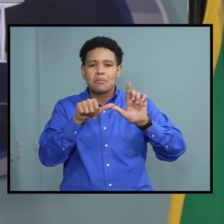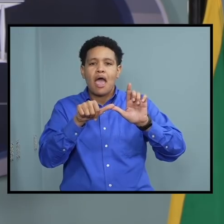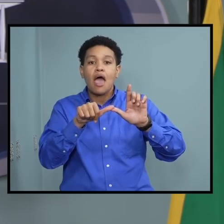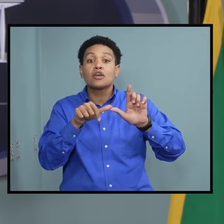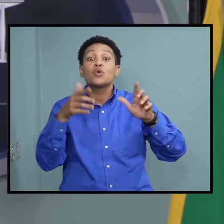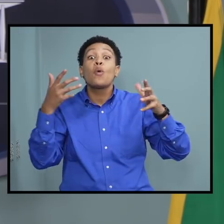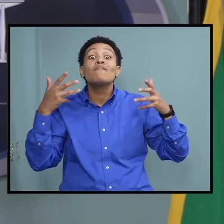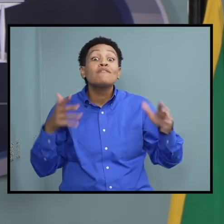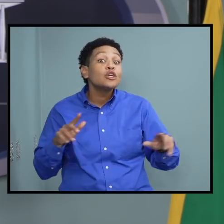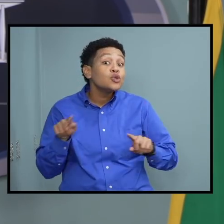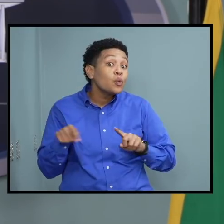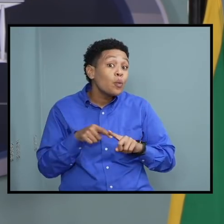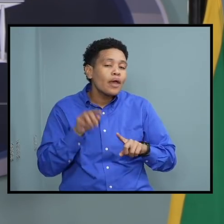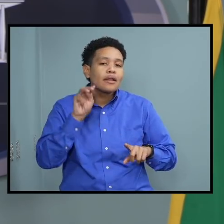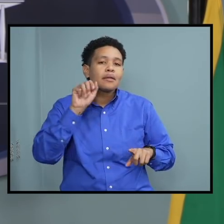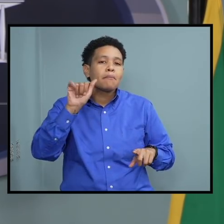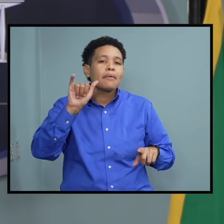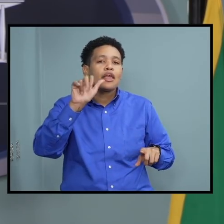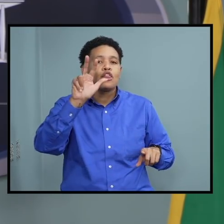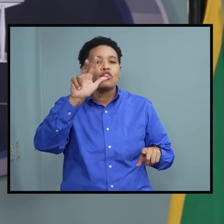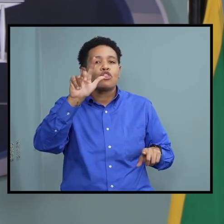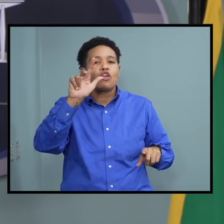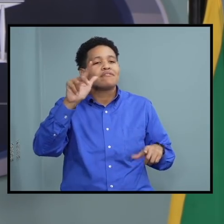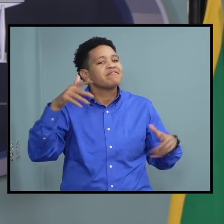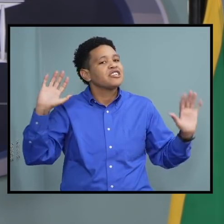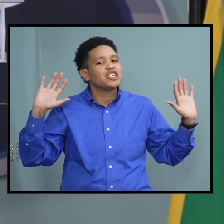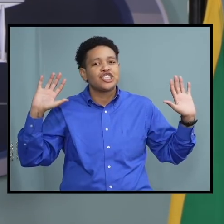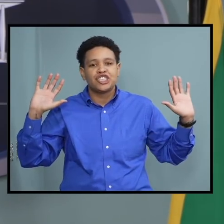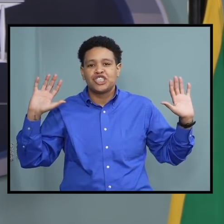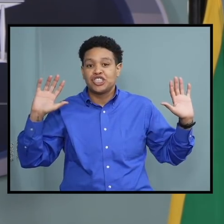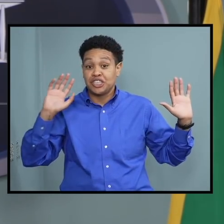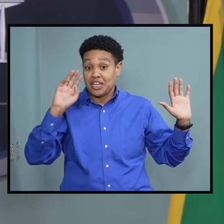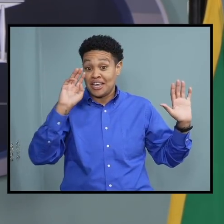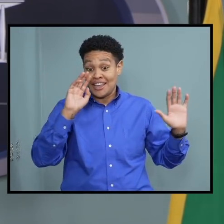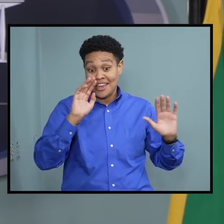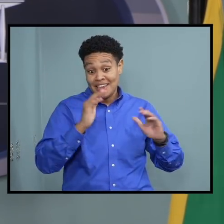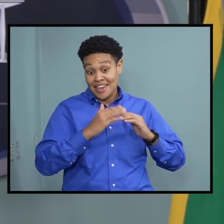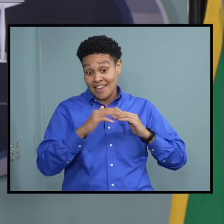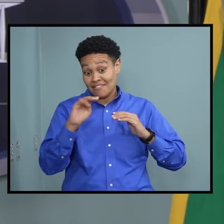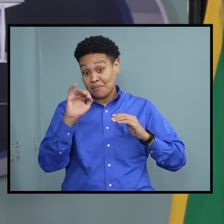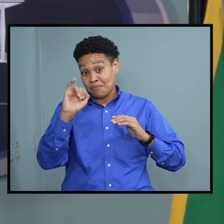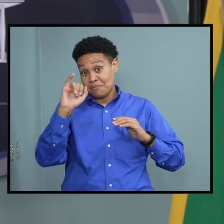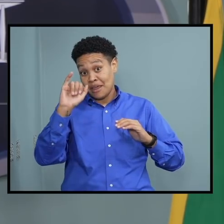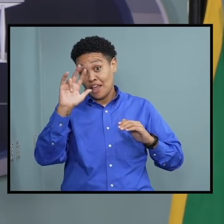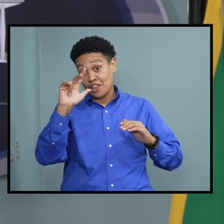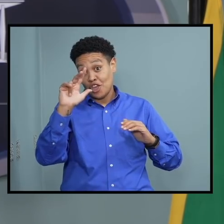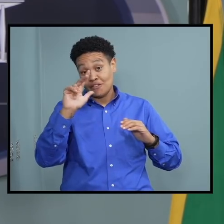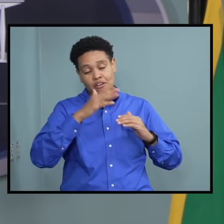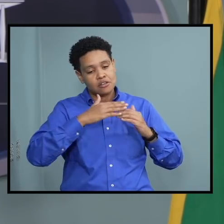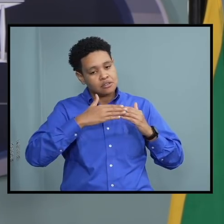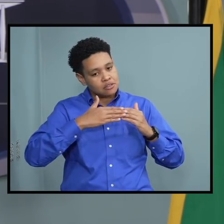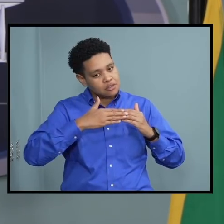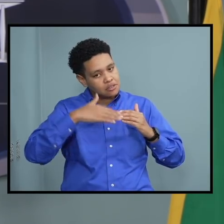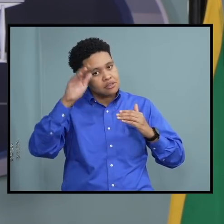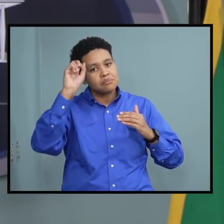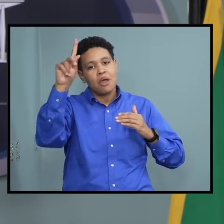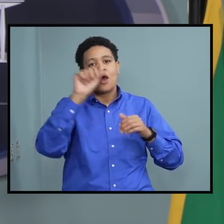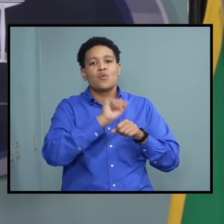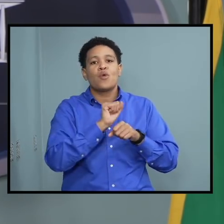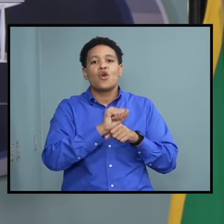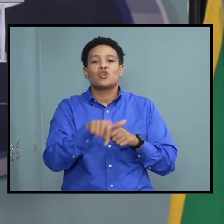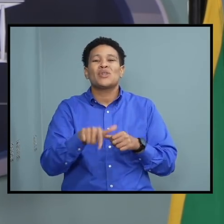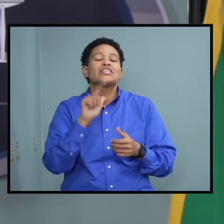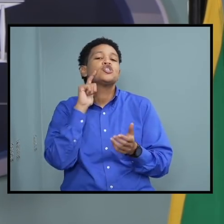come to an end at the 31st of May. So I want you to consider this announcement as